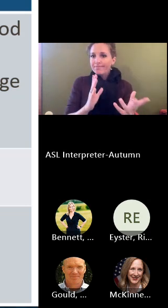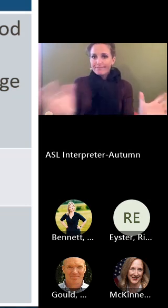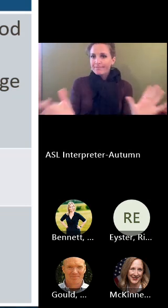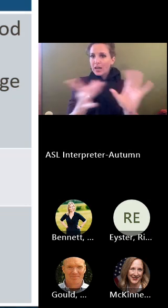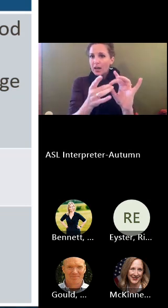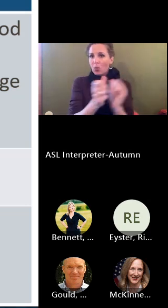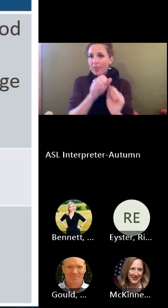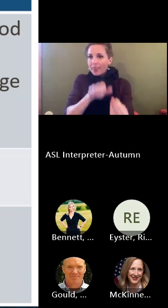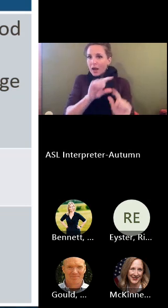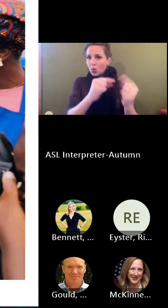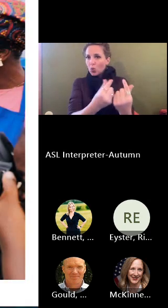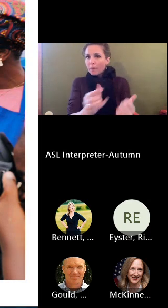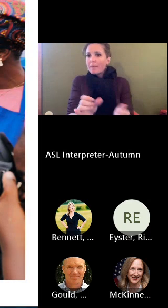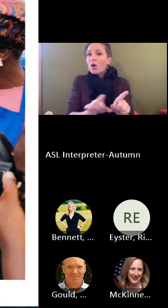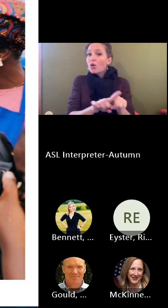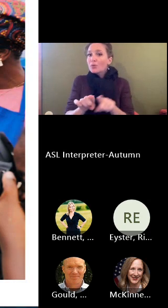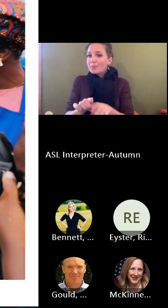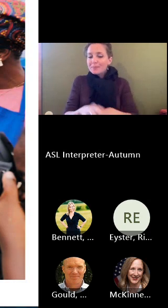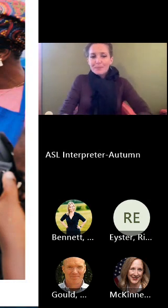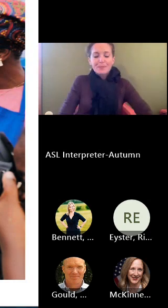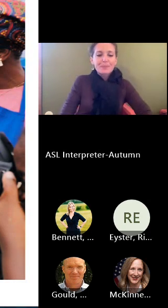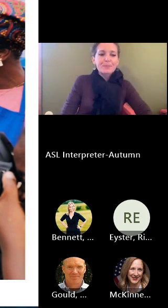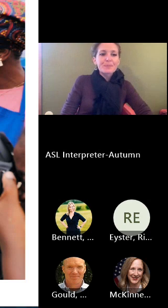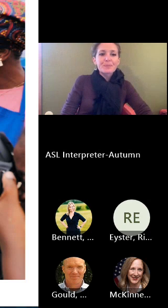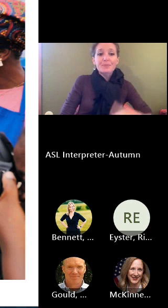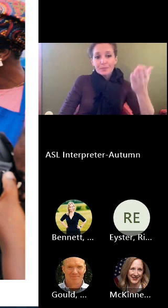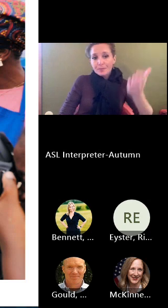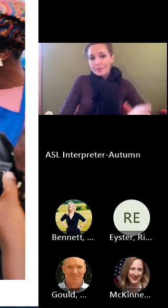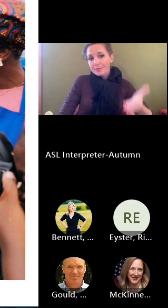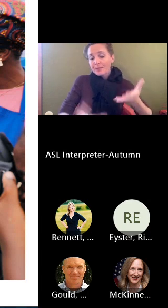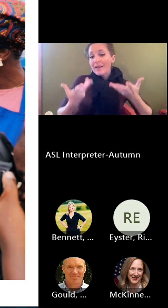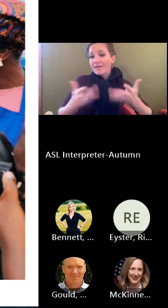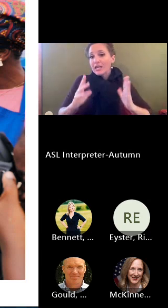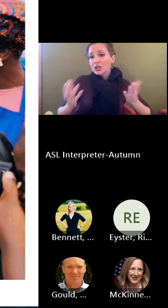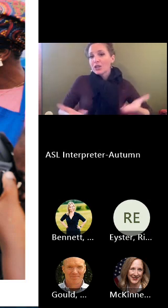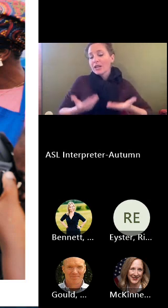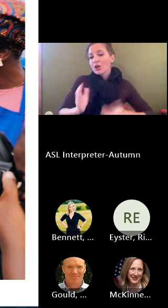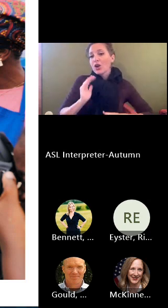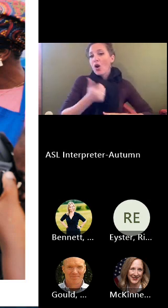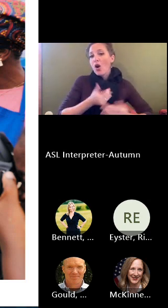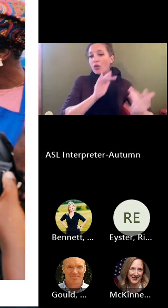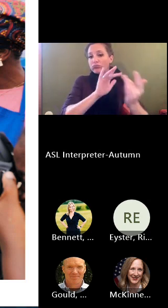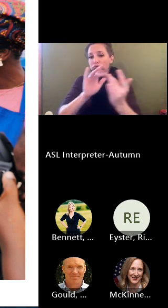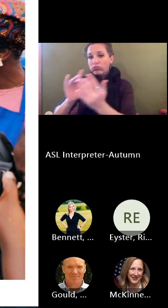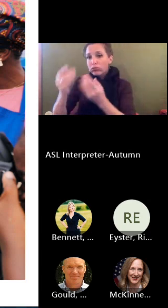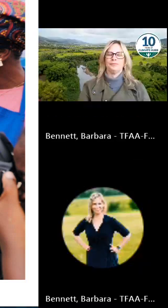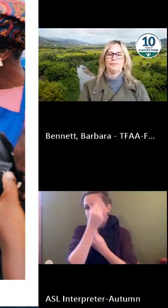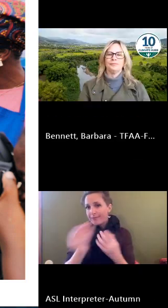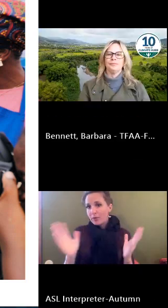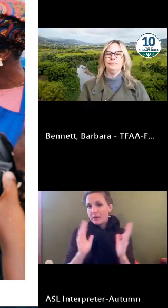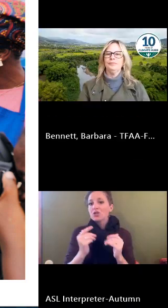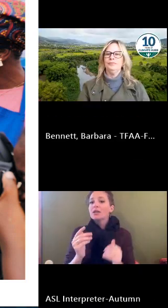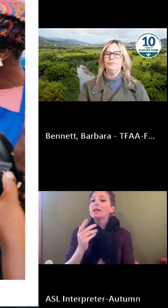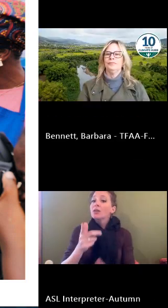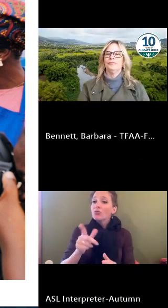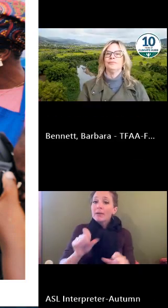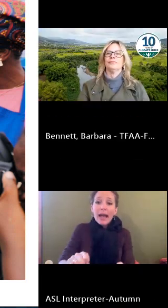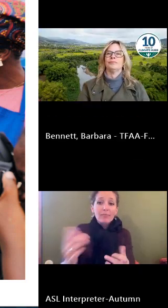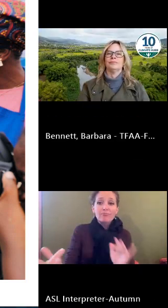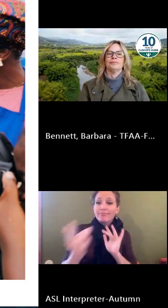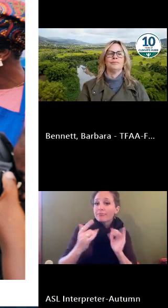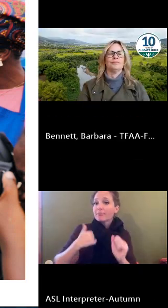group. And so I'll end here with our contact information. Please feel free to reach out to us. We're more than